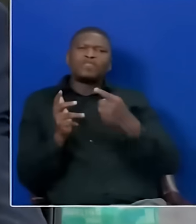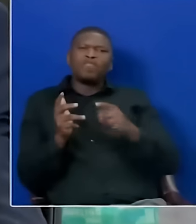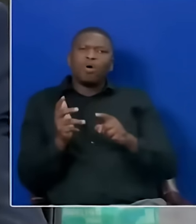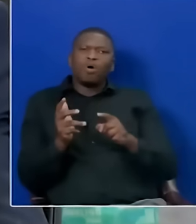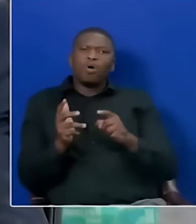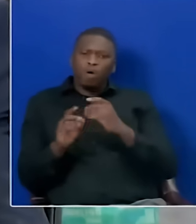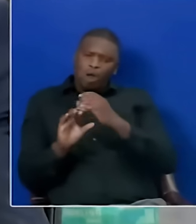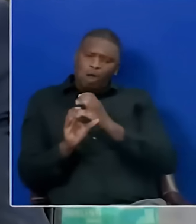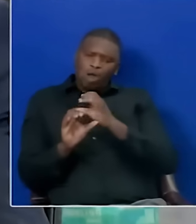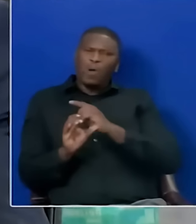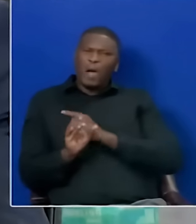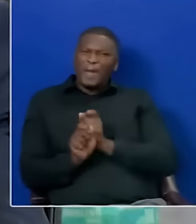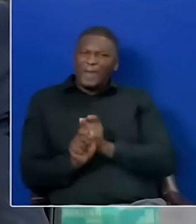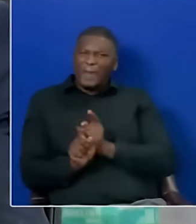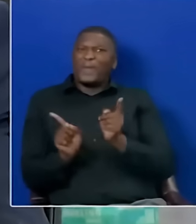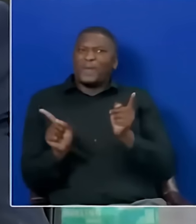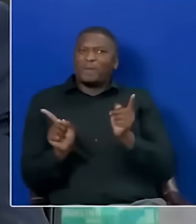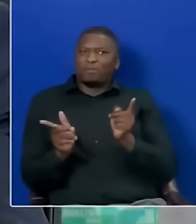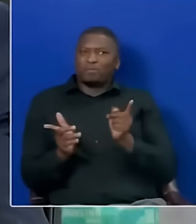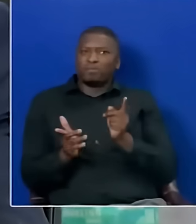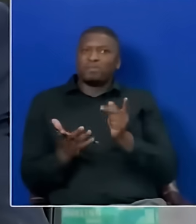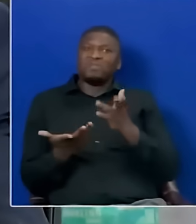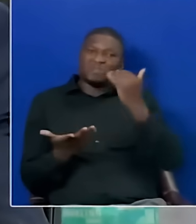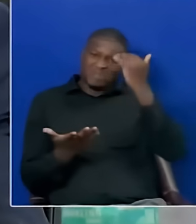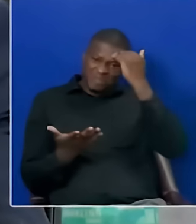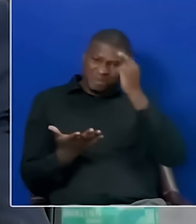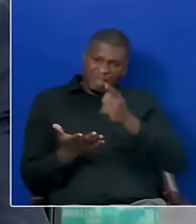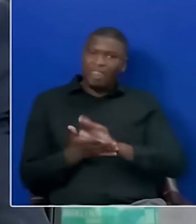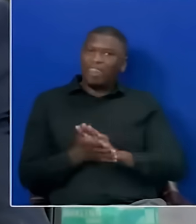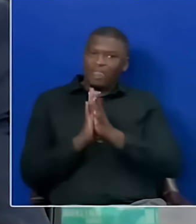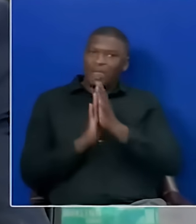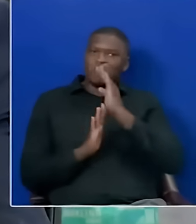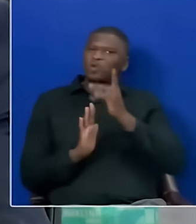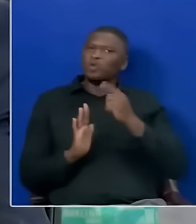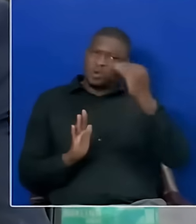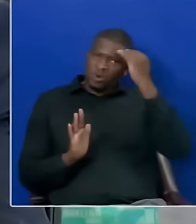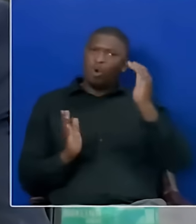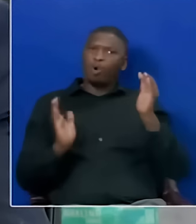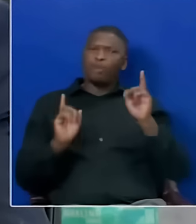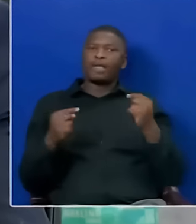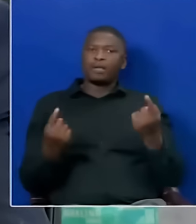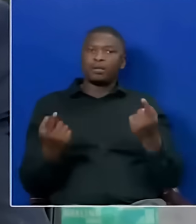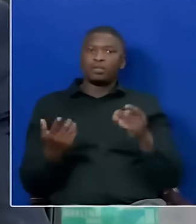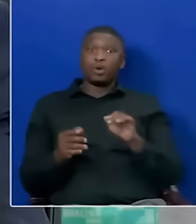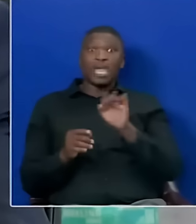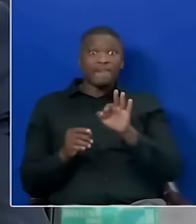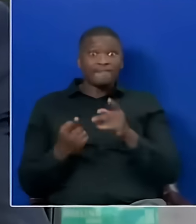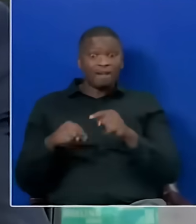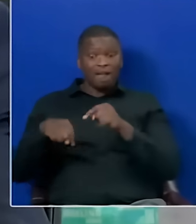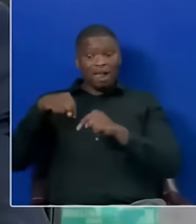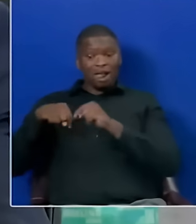know that those core are unsuitable for comparison. So if we go back to paragraph